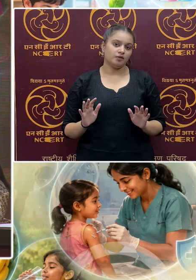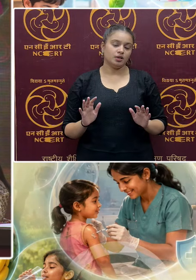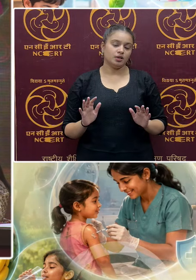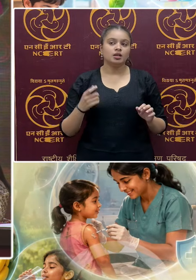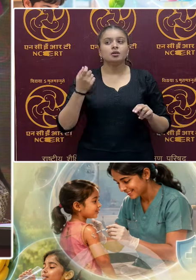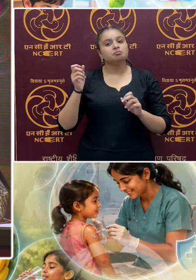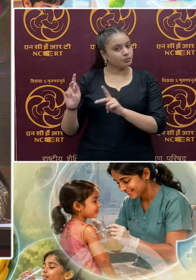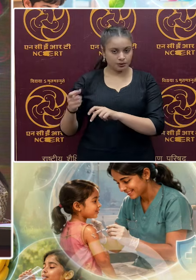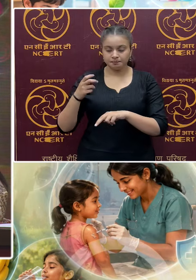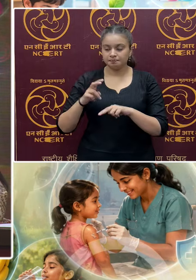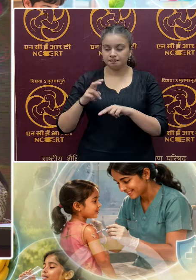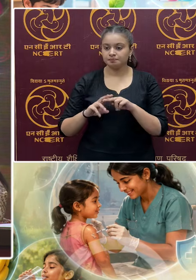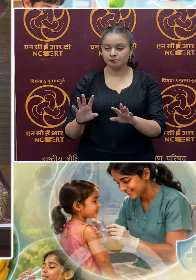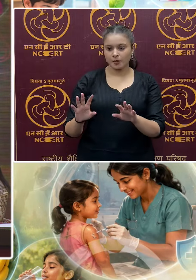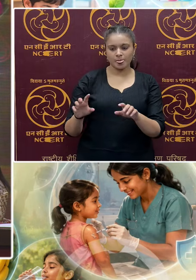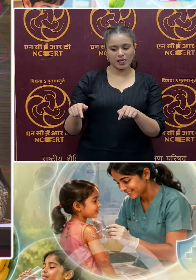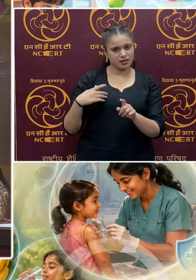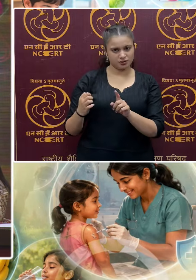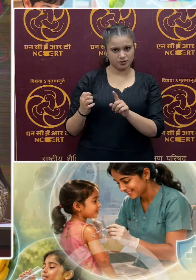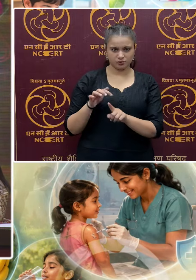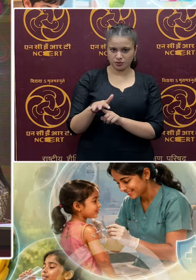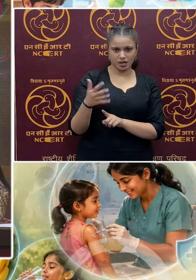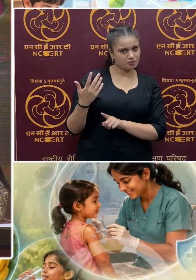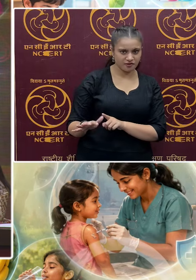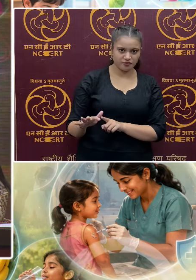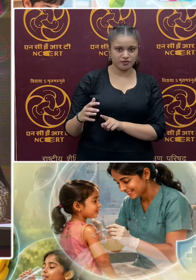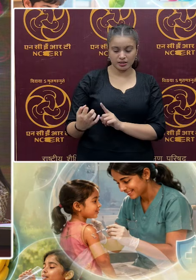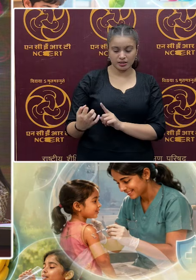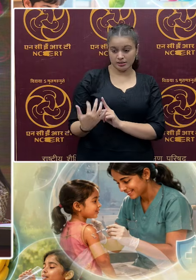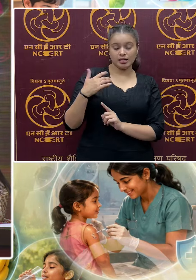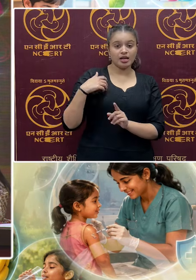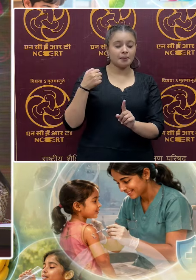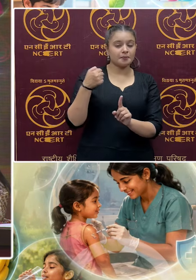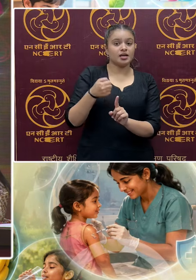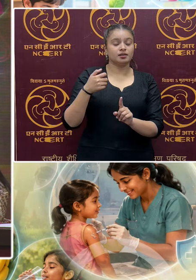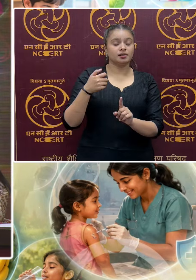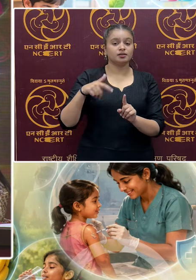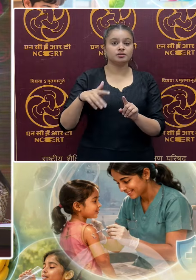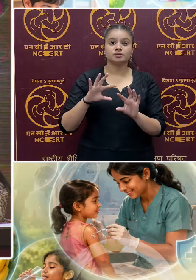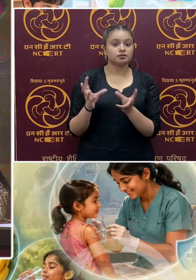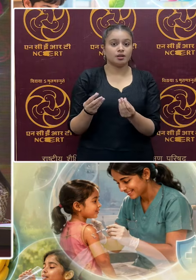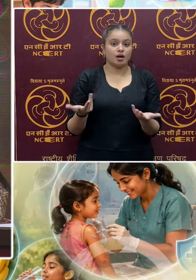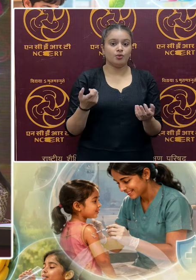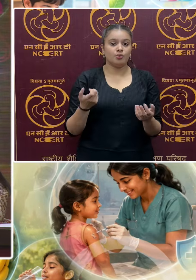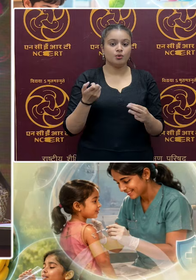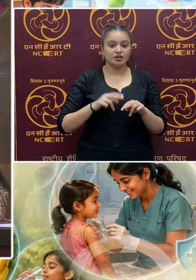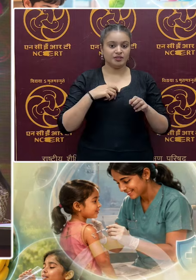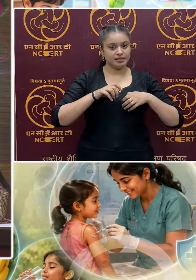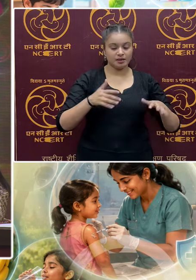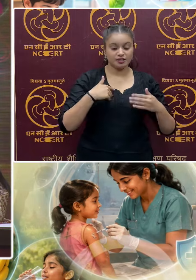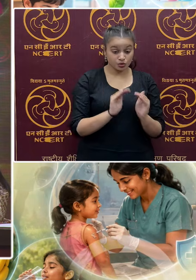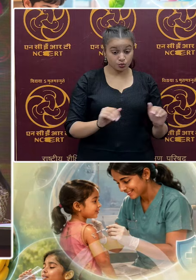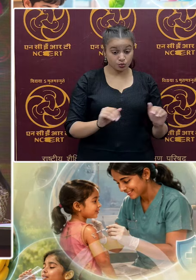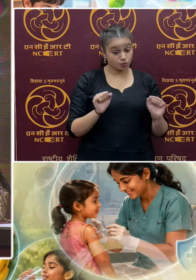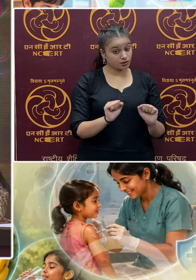in case it gets transmitted, what is the impact of communicable diseases, especially on